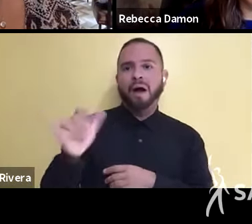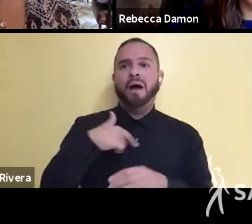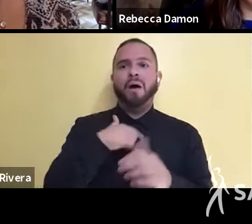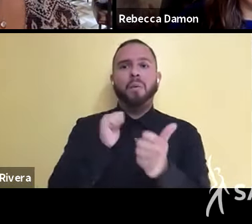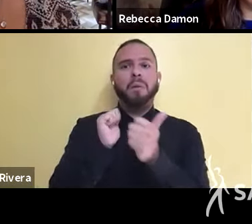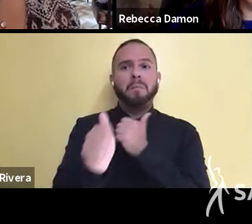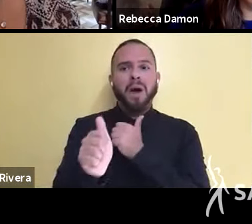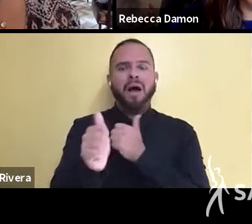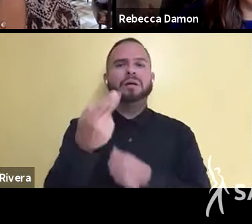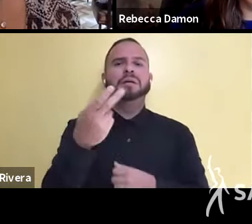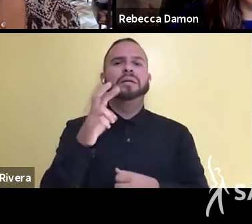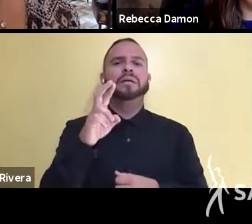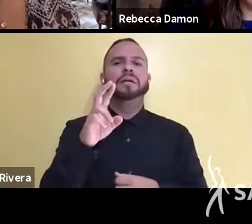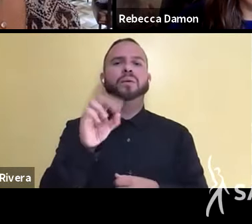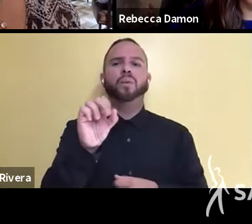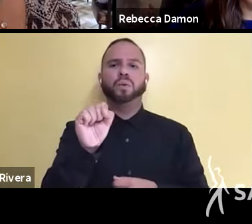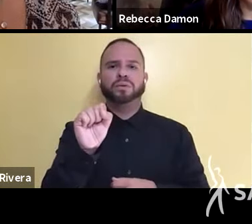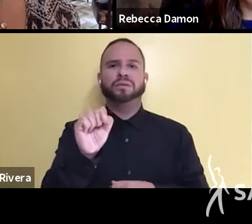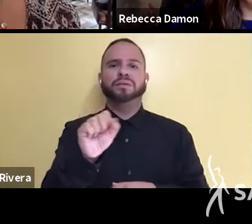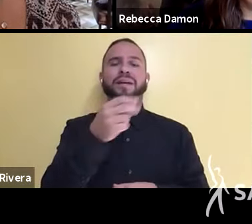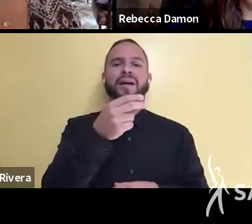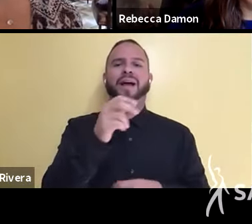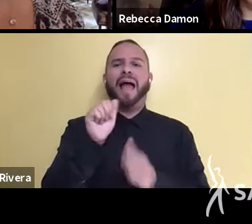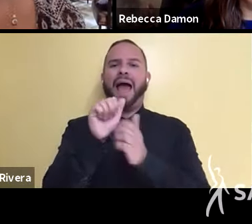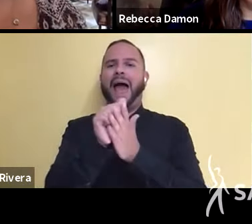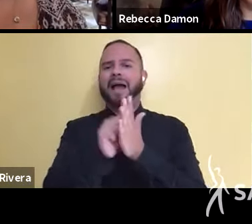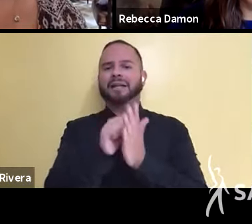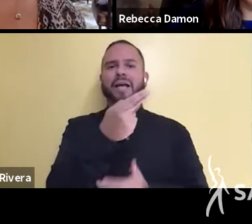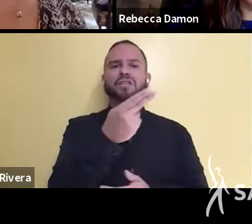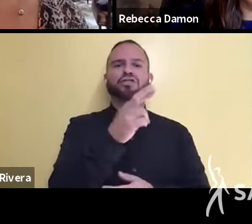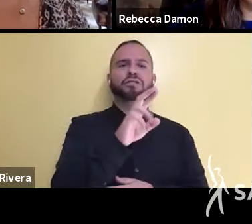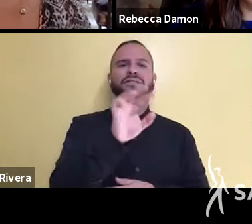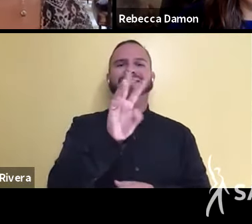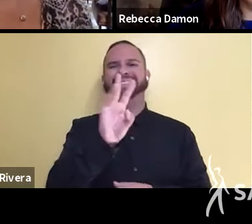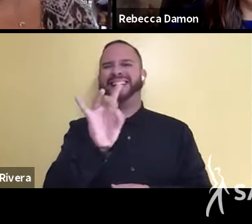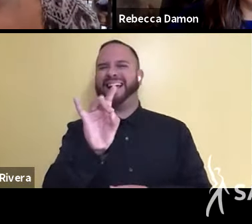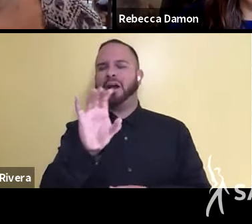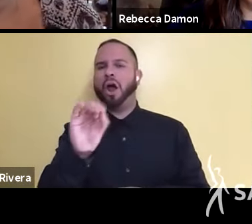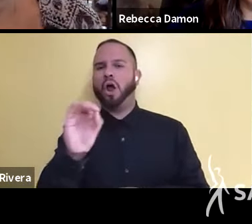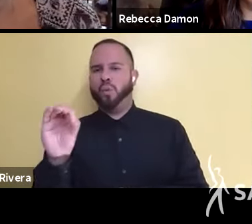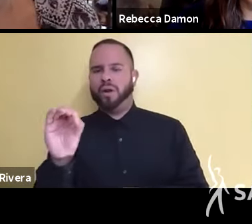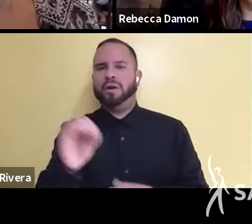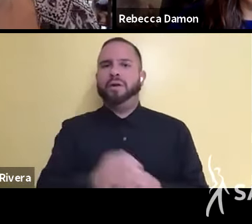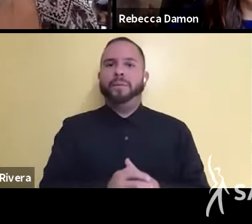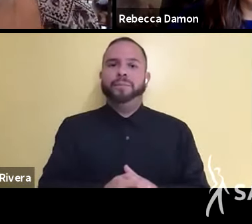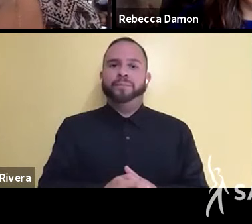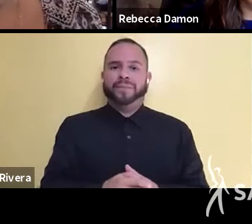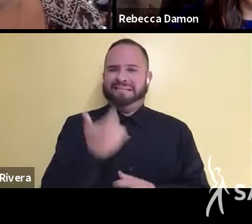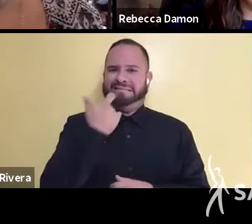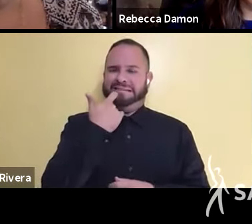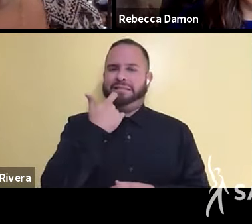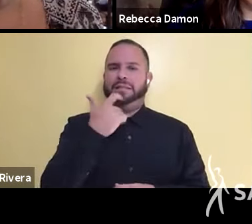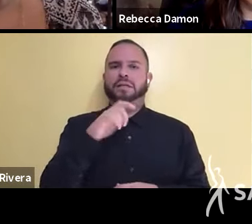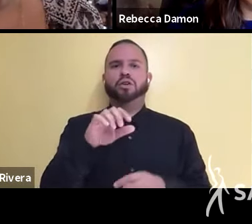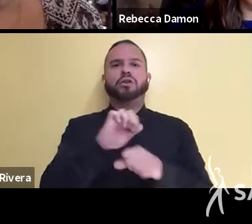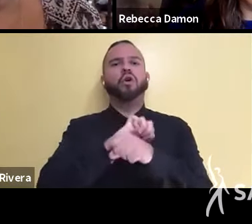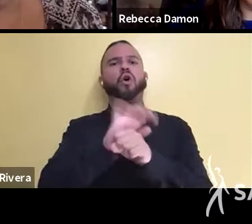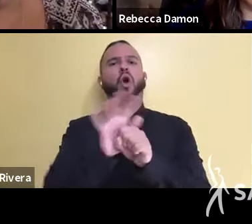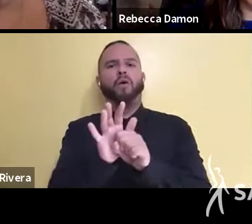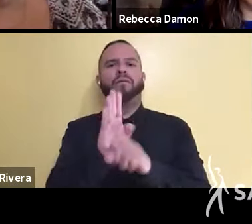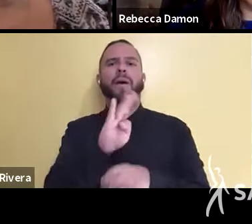HEROES Act, HR 6800. This was our latest COVID-19 relief bill. It would